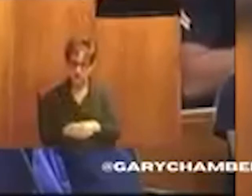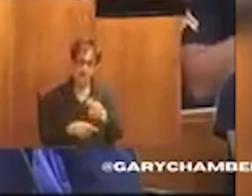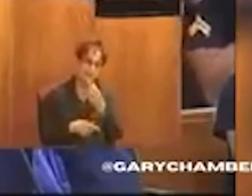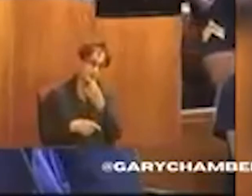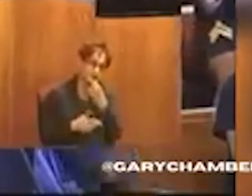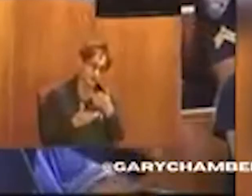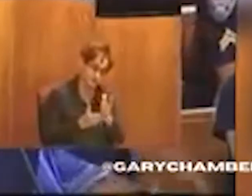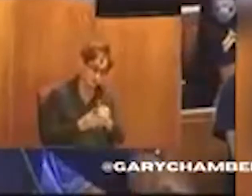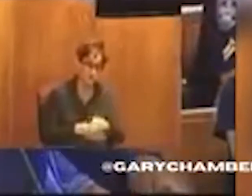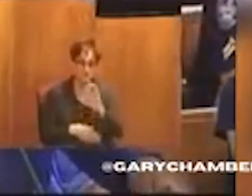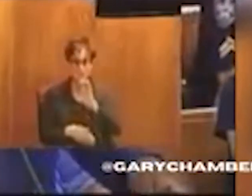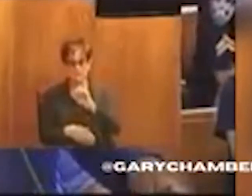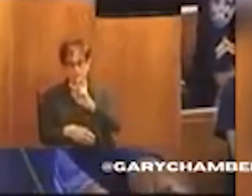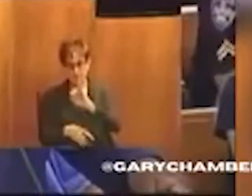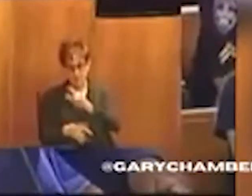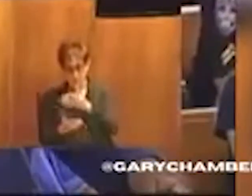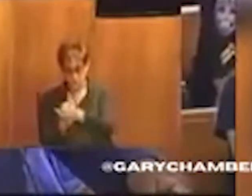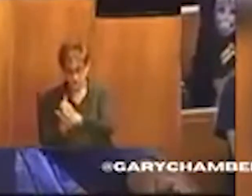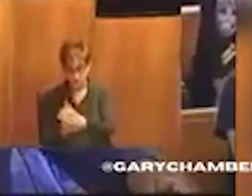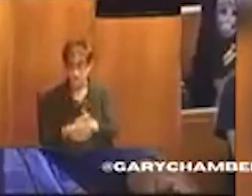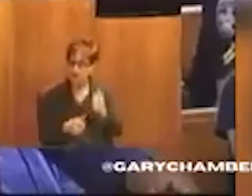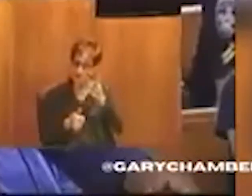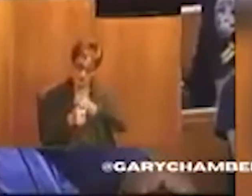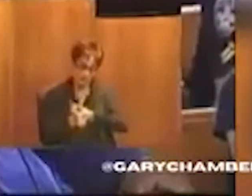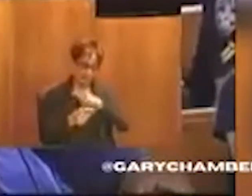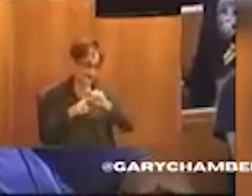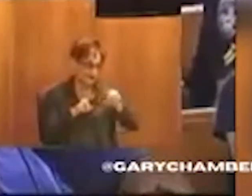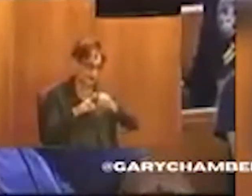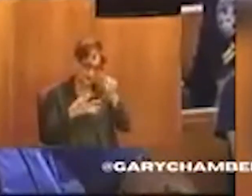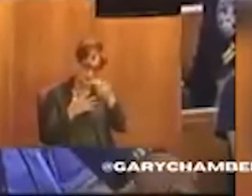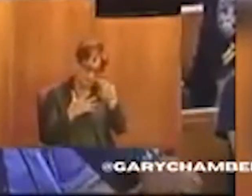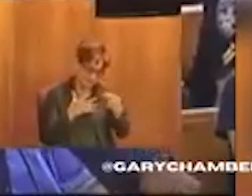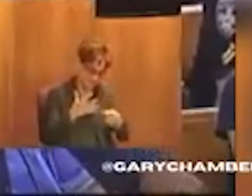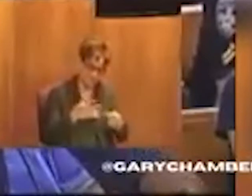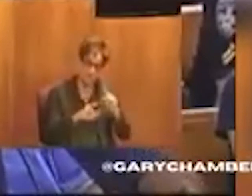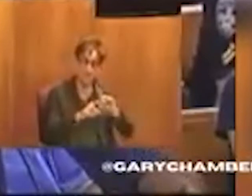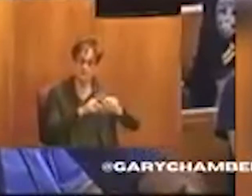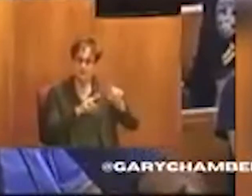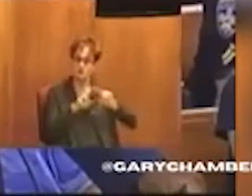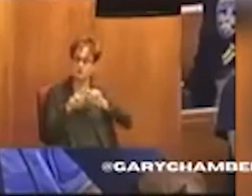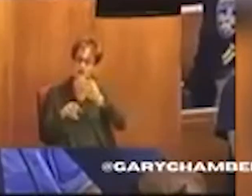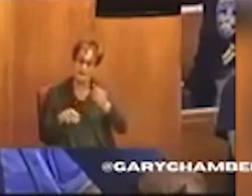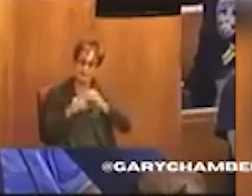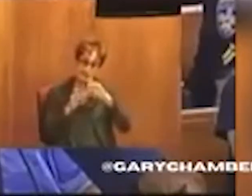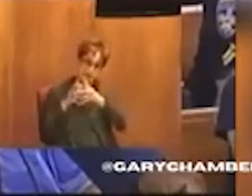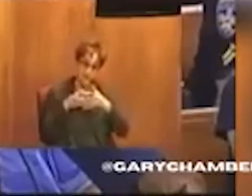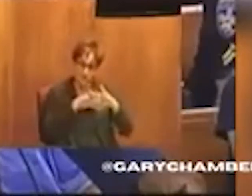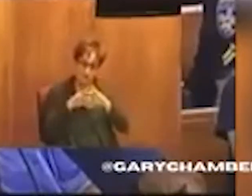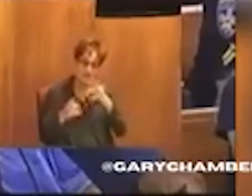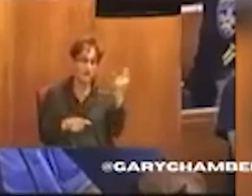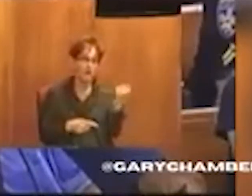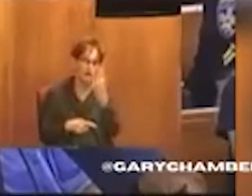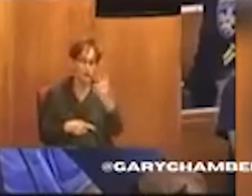rights. Civil rights. And every other progressive thing in America. It has always been white